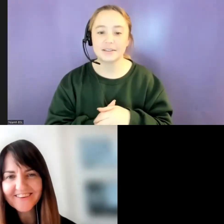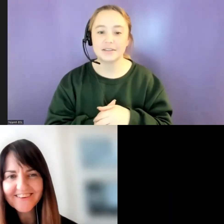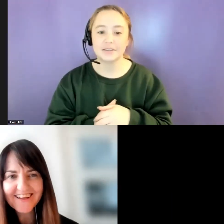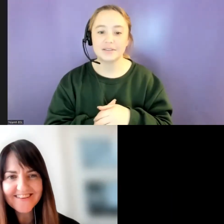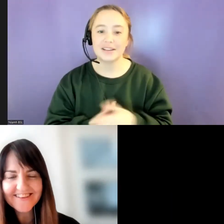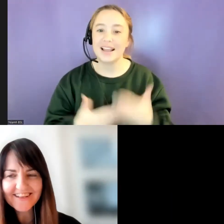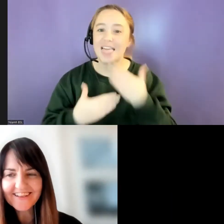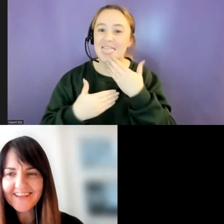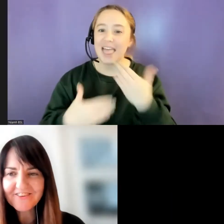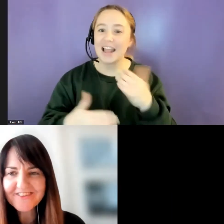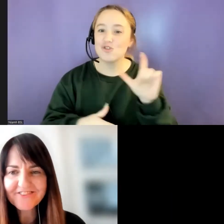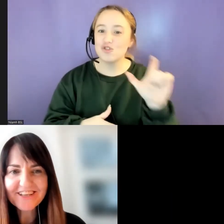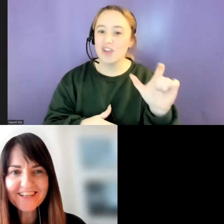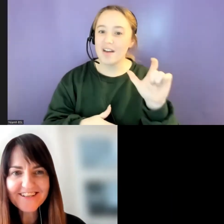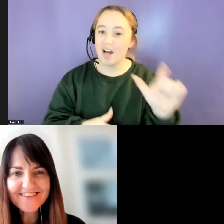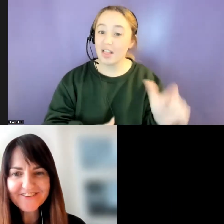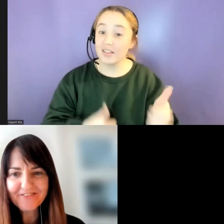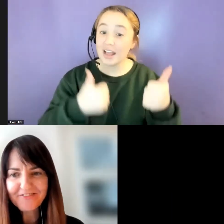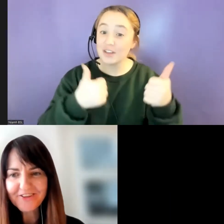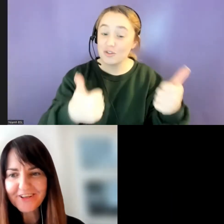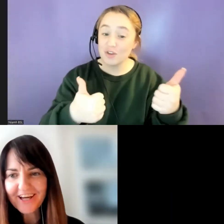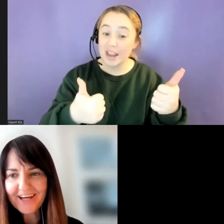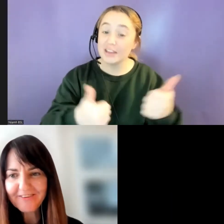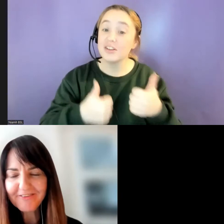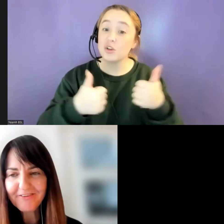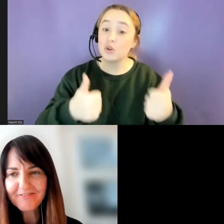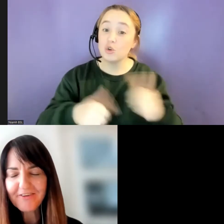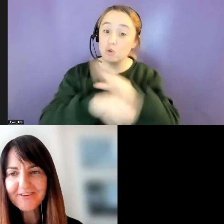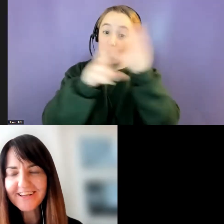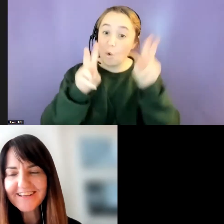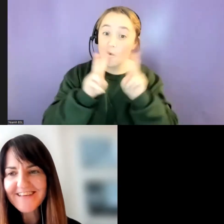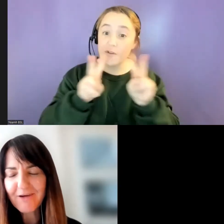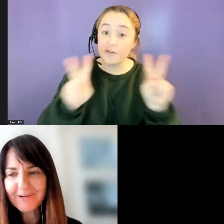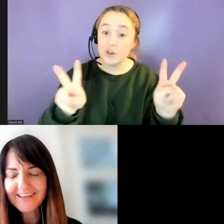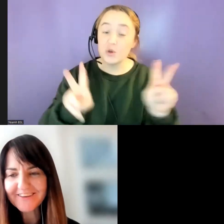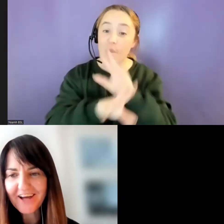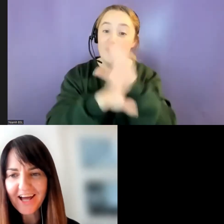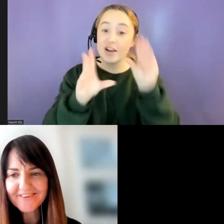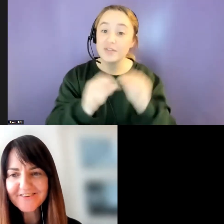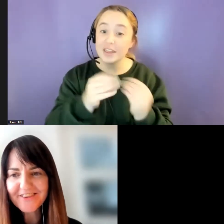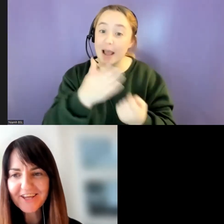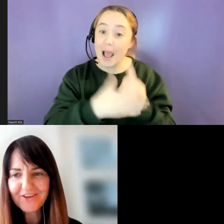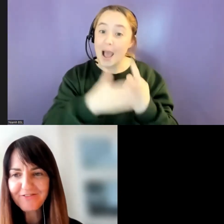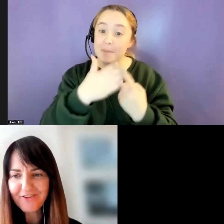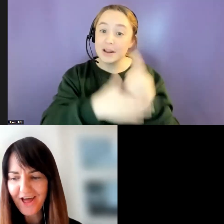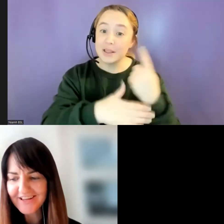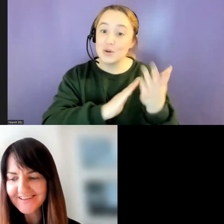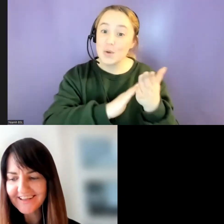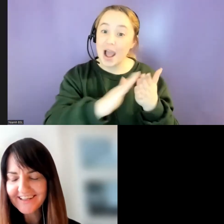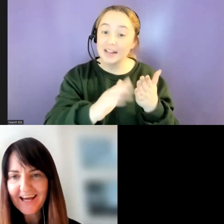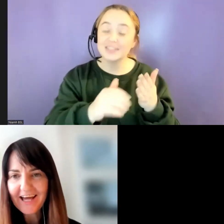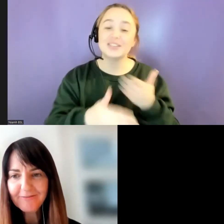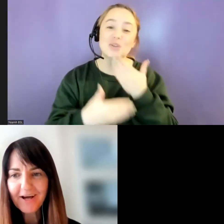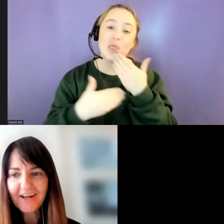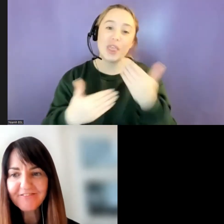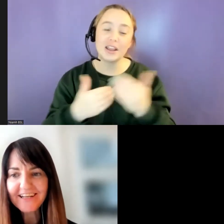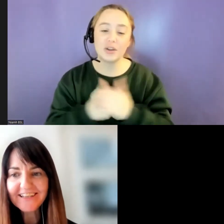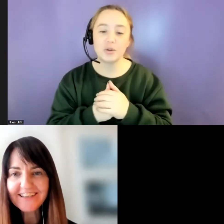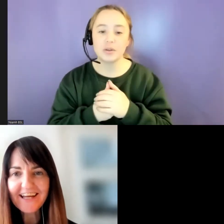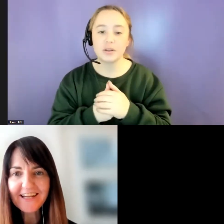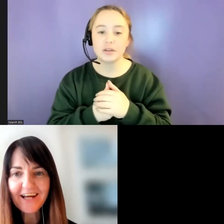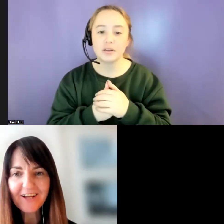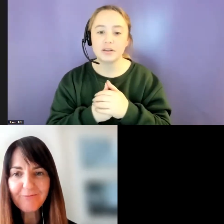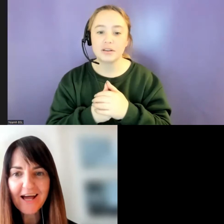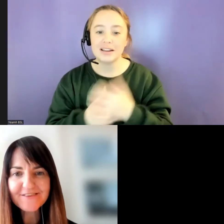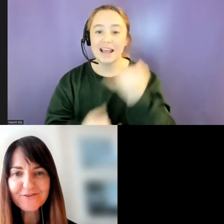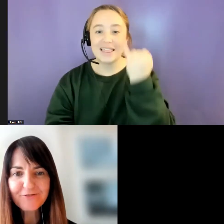Thank you, Cheryl. That's great. That was a really good overview of everything that's happening through HIAL, so thank you for that. And